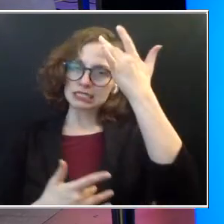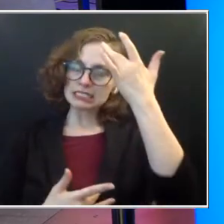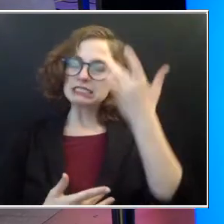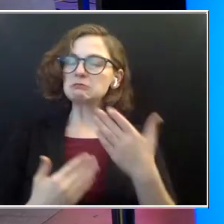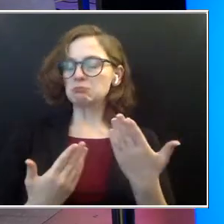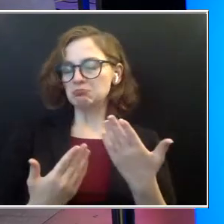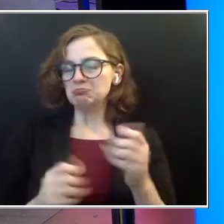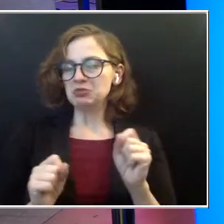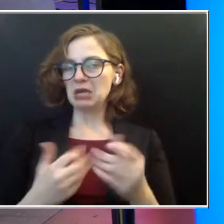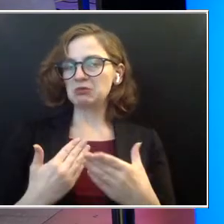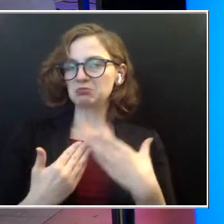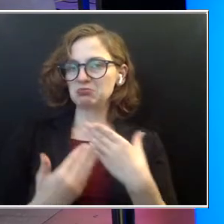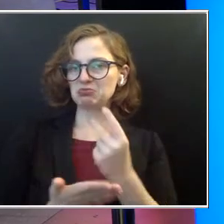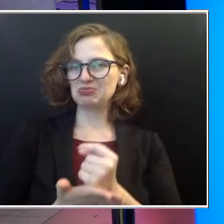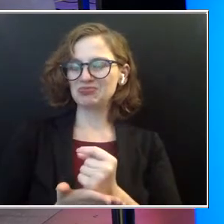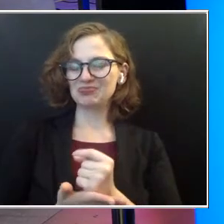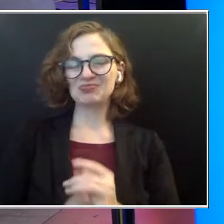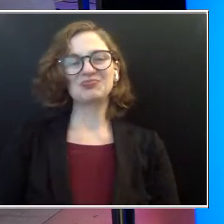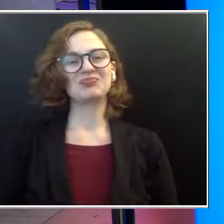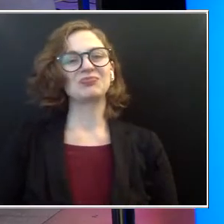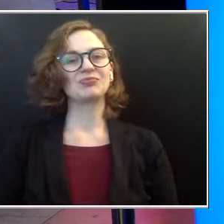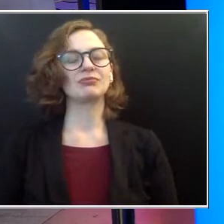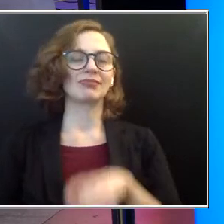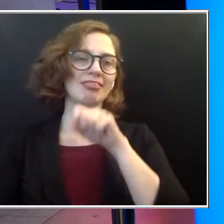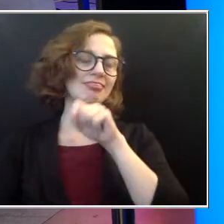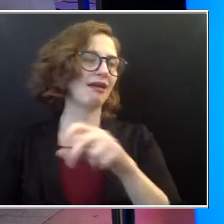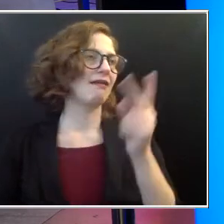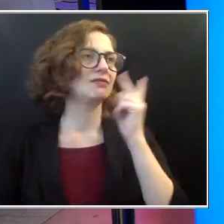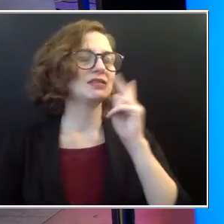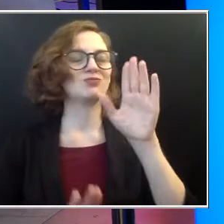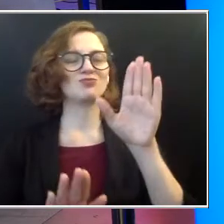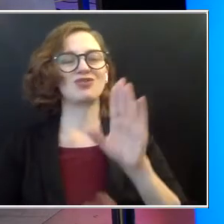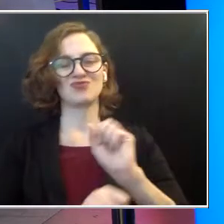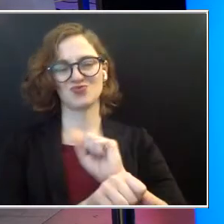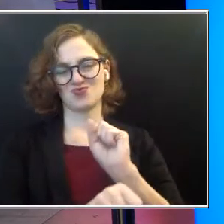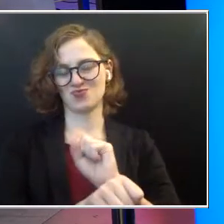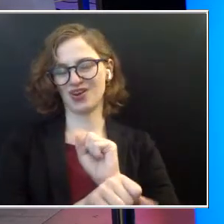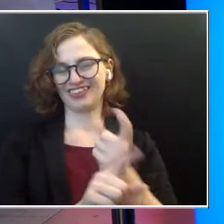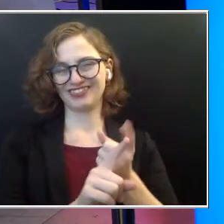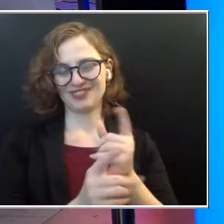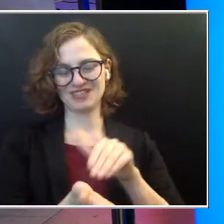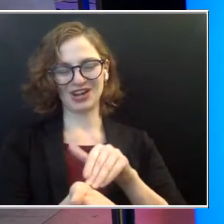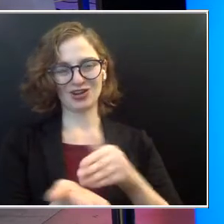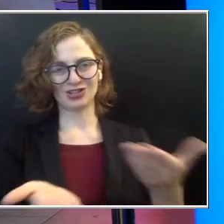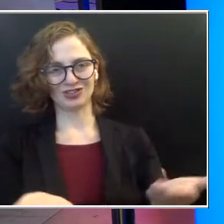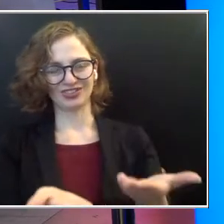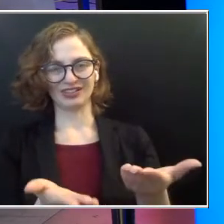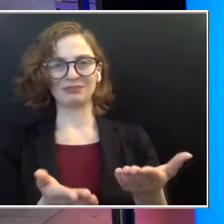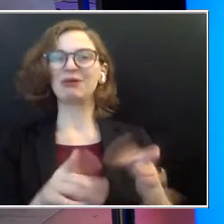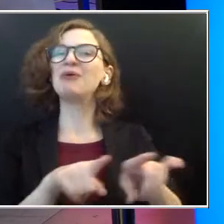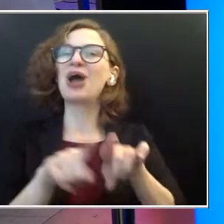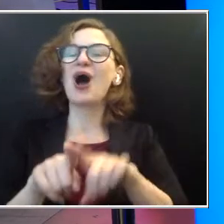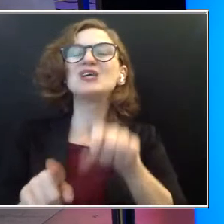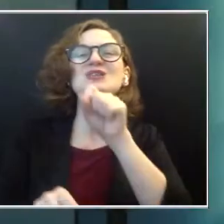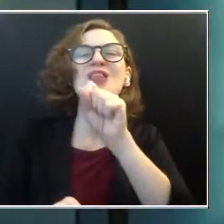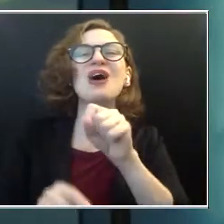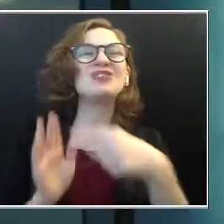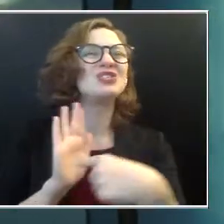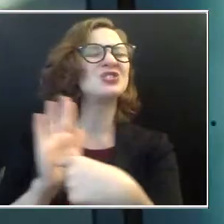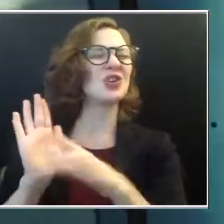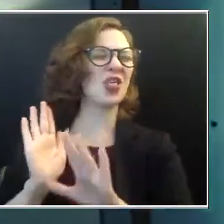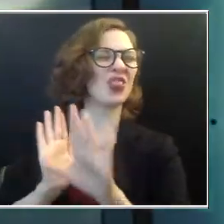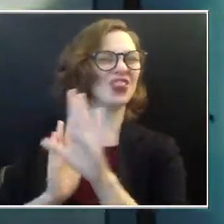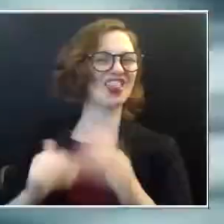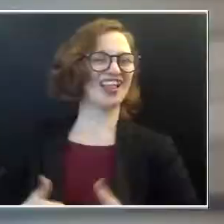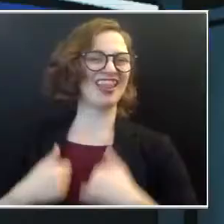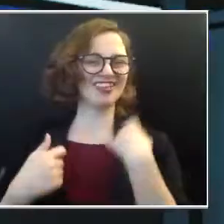that our doctors do here at the health system. Something else we also love is showing you what life looks like for them outside of the hospital walls.